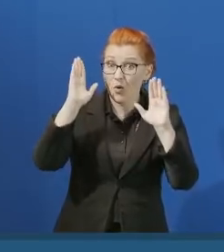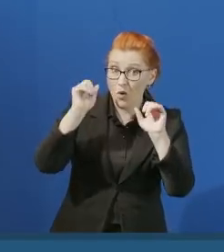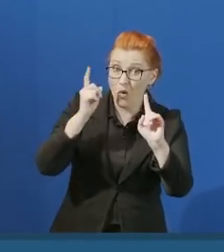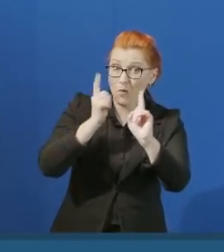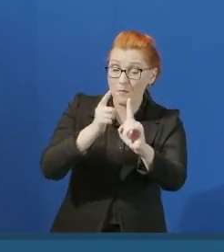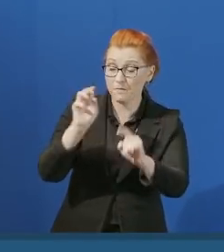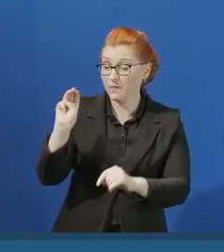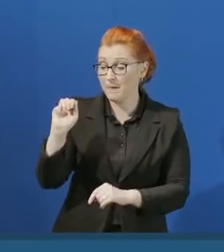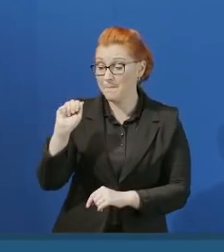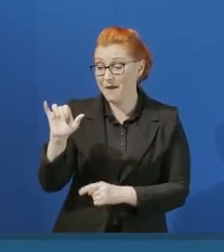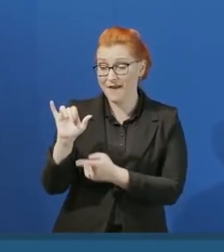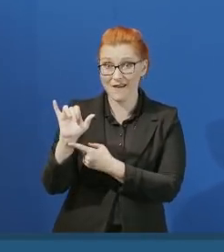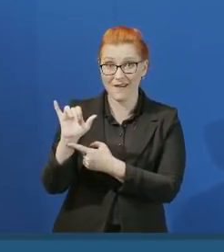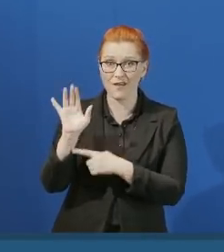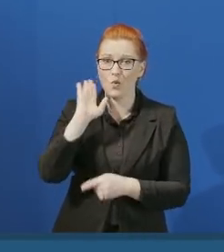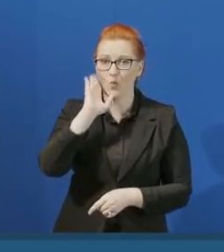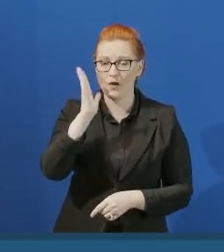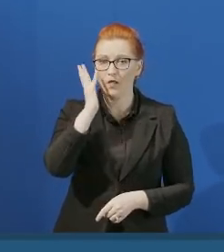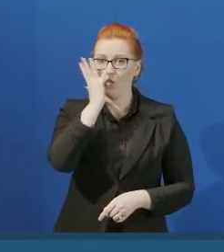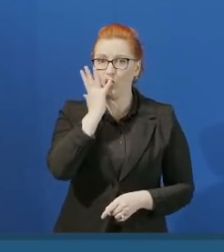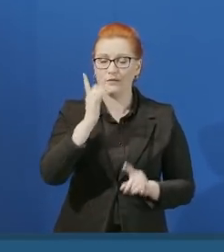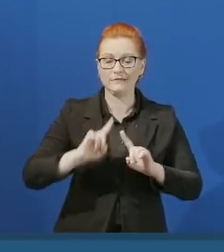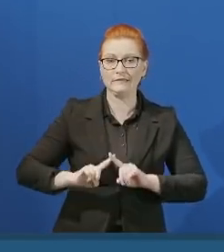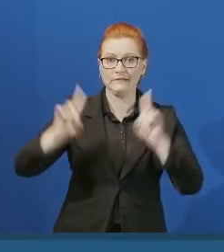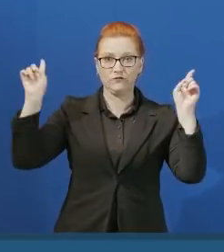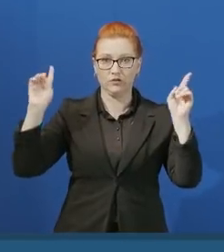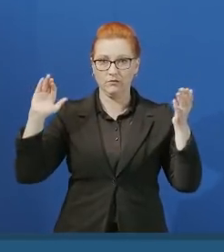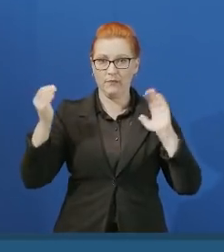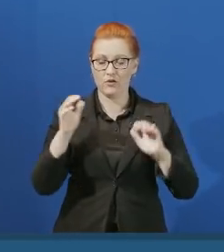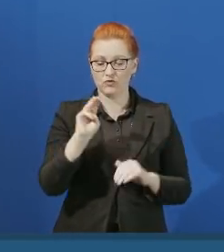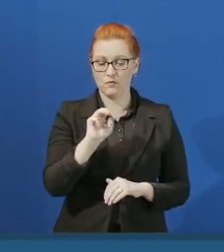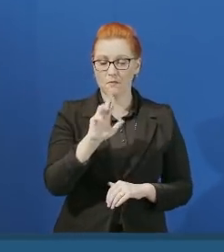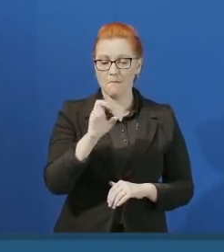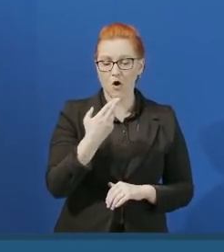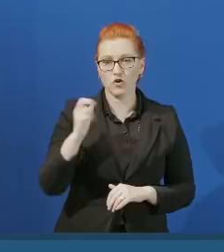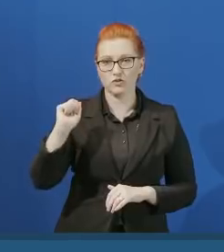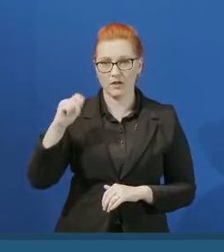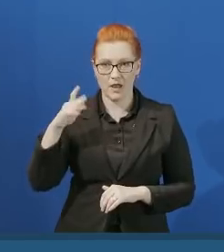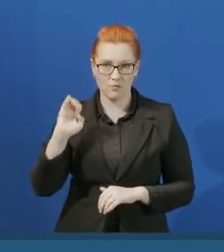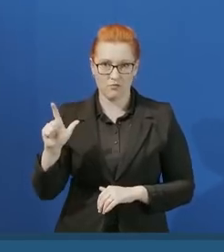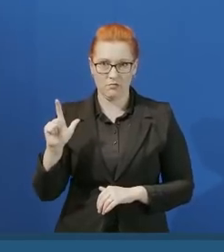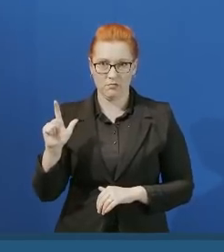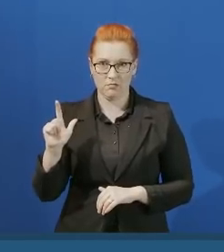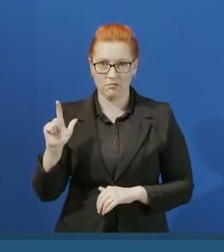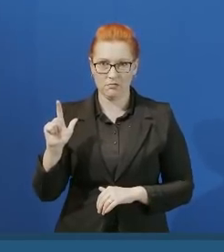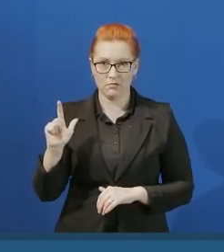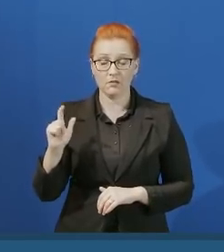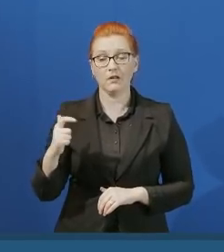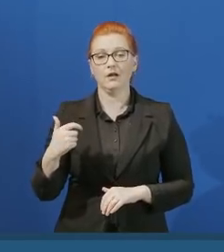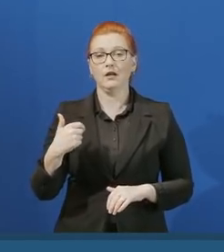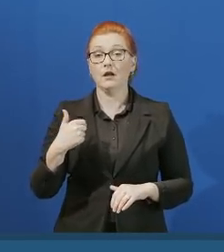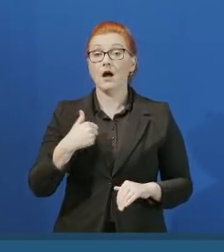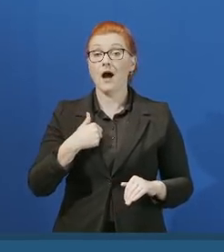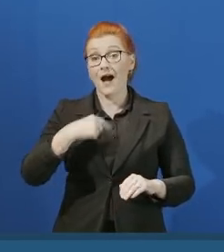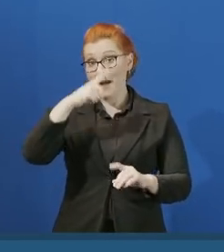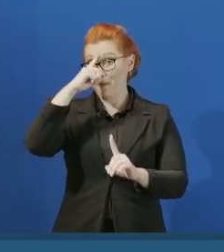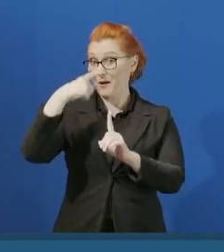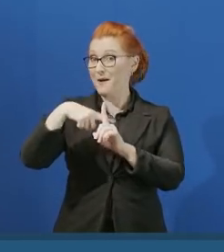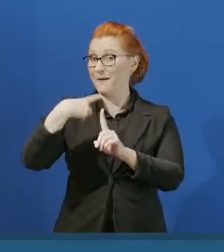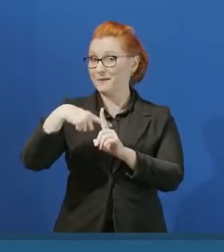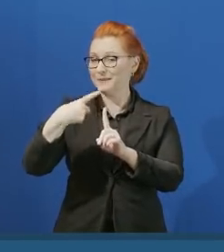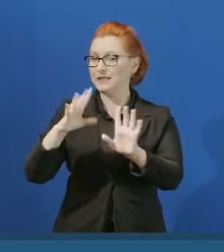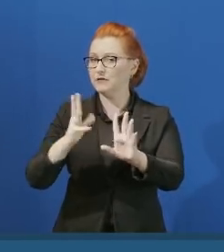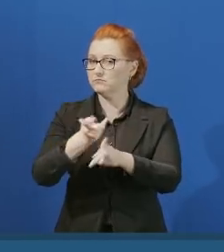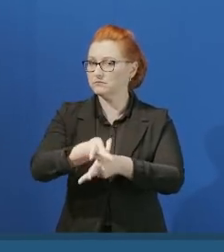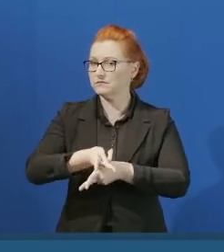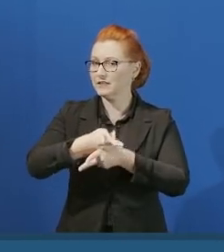dramatically different than March or April. I'm cautiously optimistic, and we're going to make the